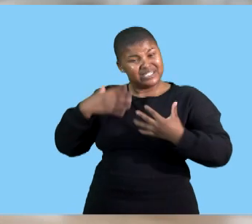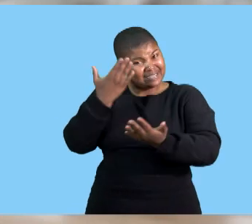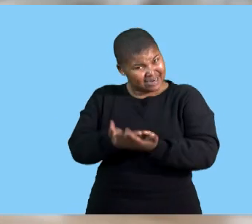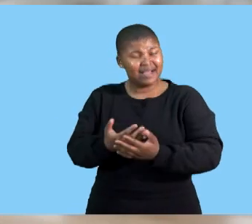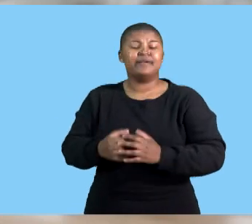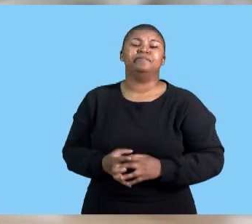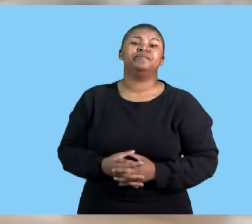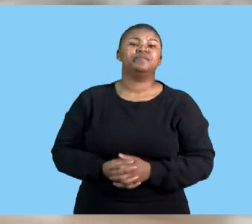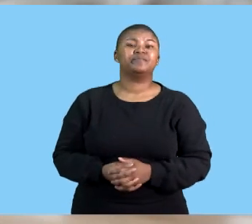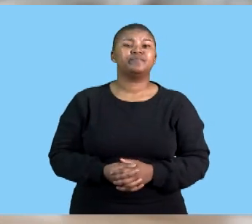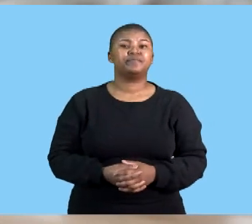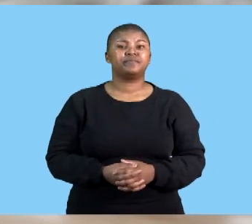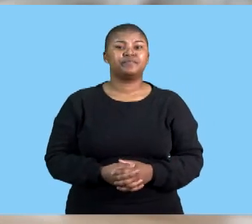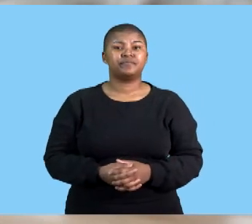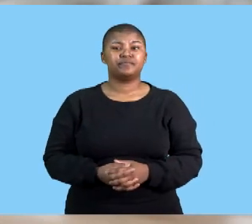your work.